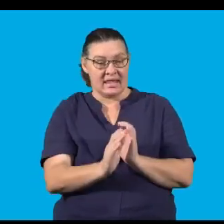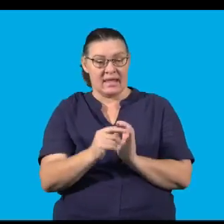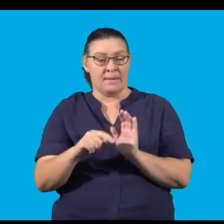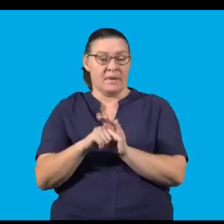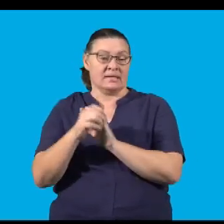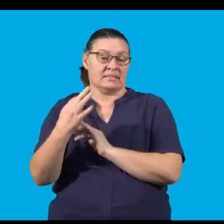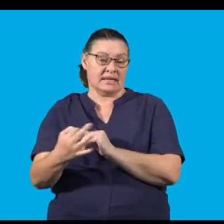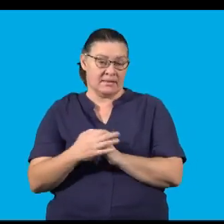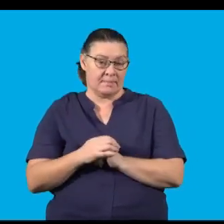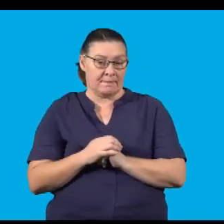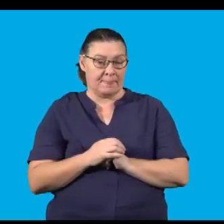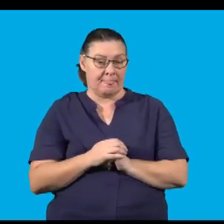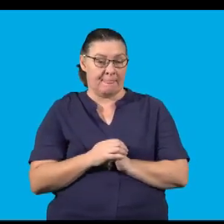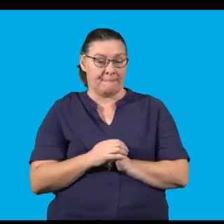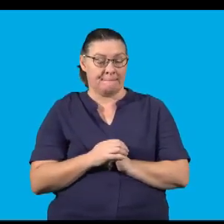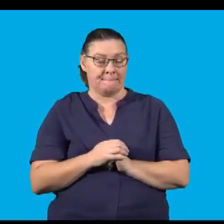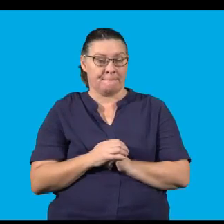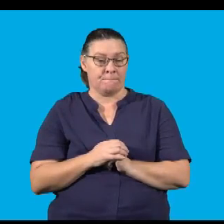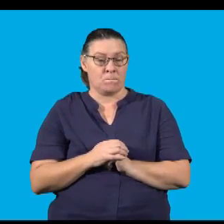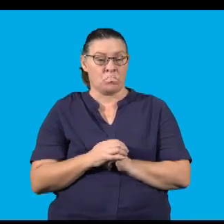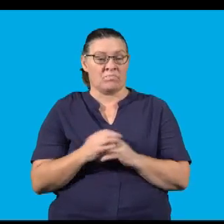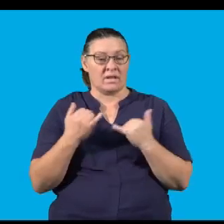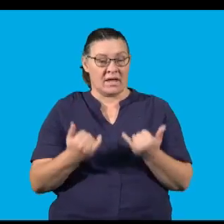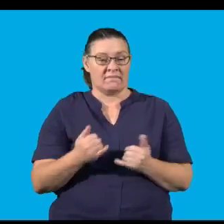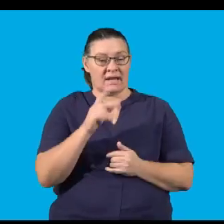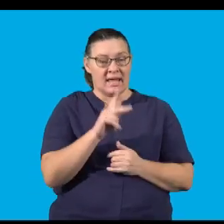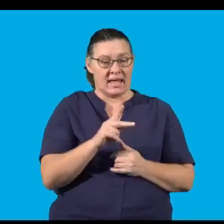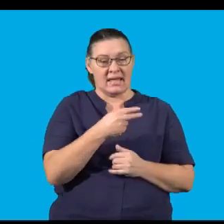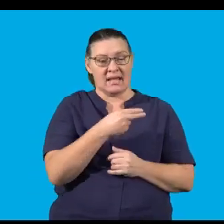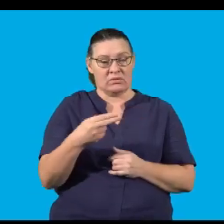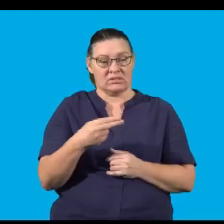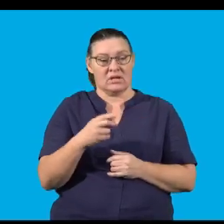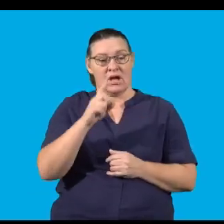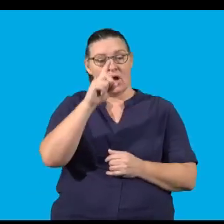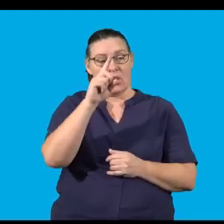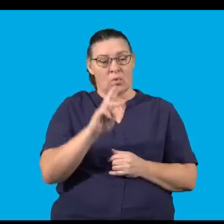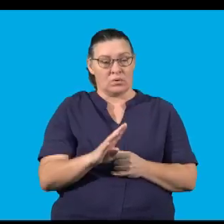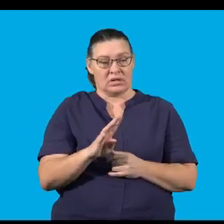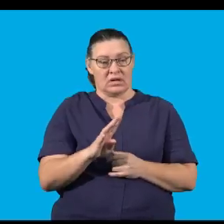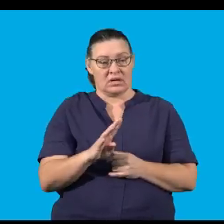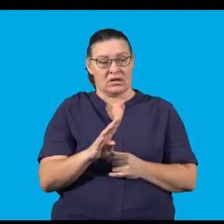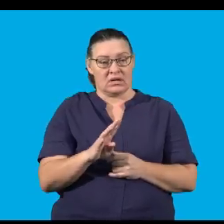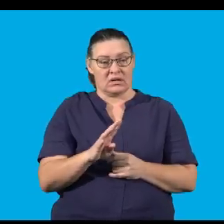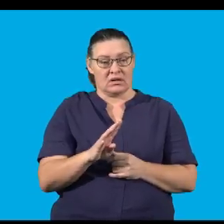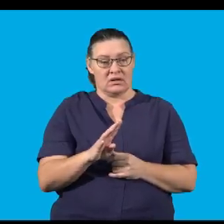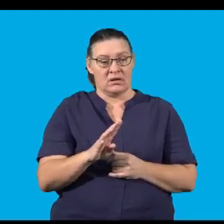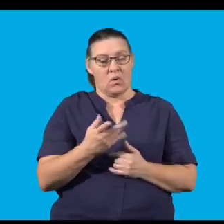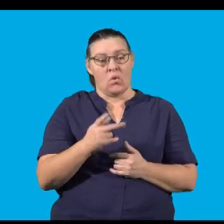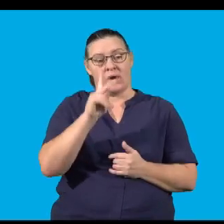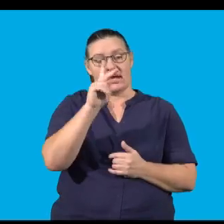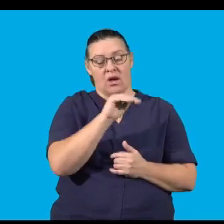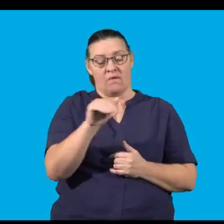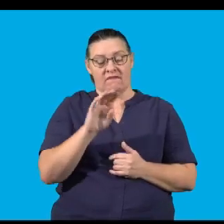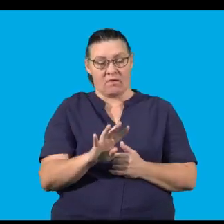substitute into that formula to work out what k is. So we get k is equal to k over